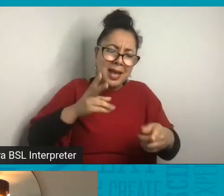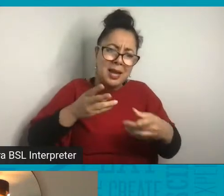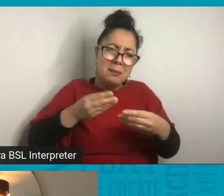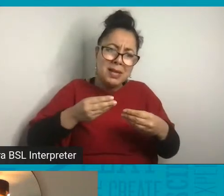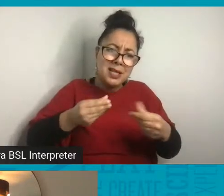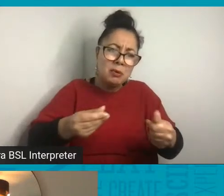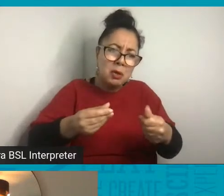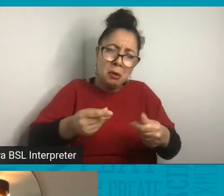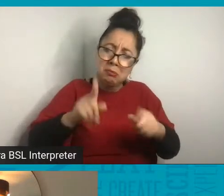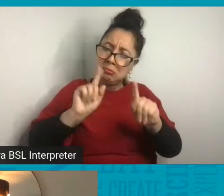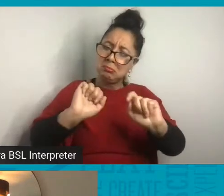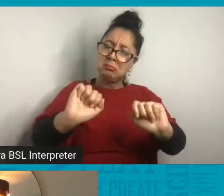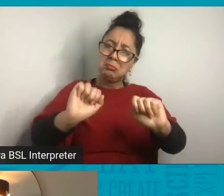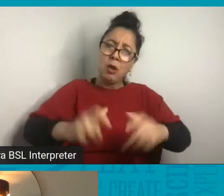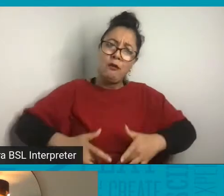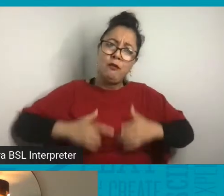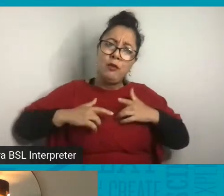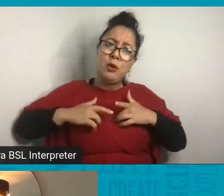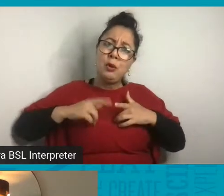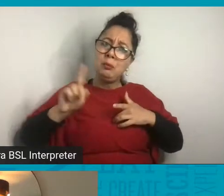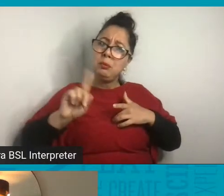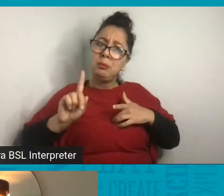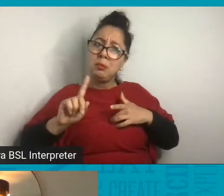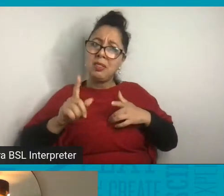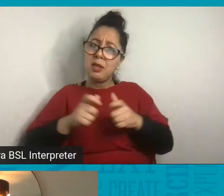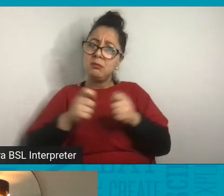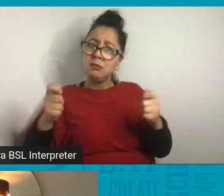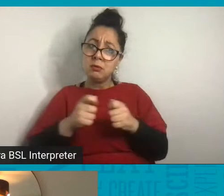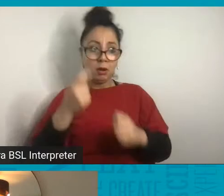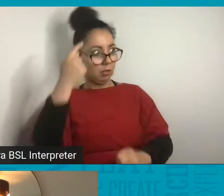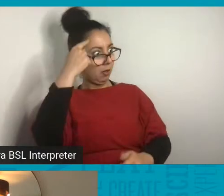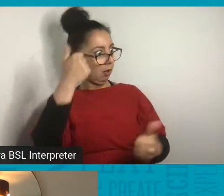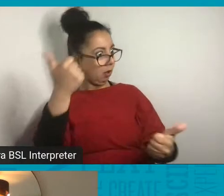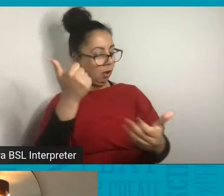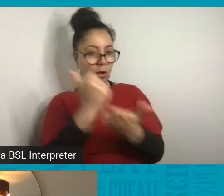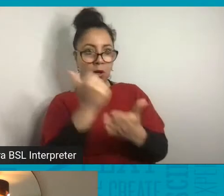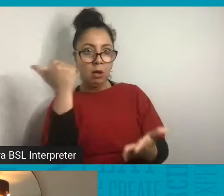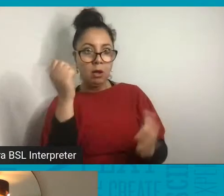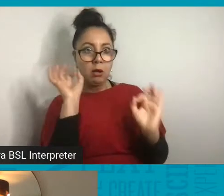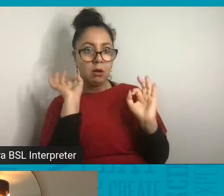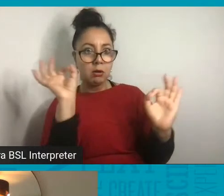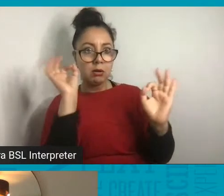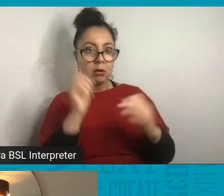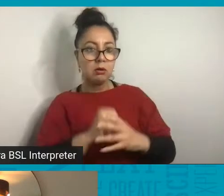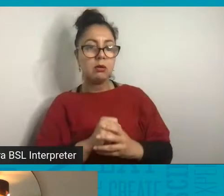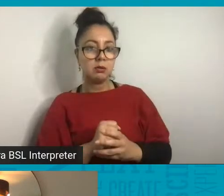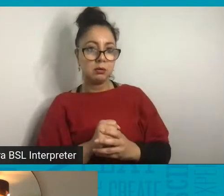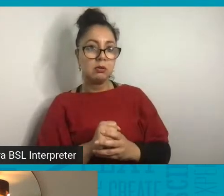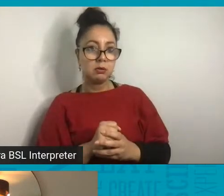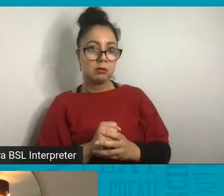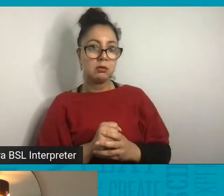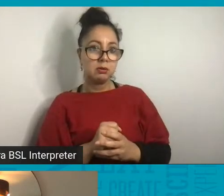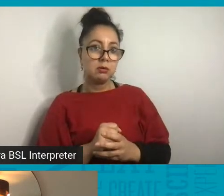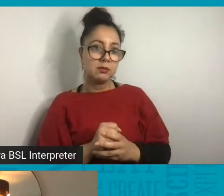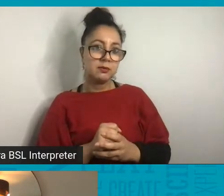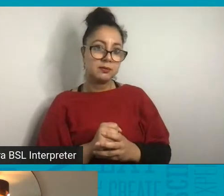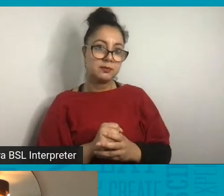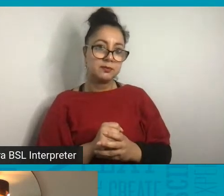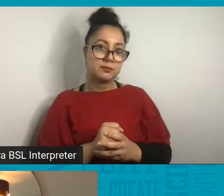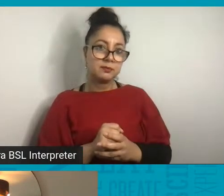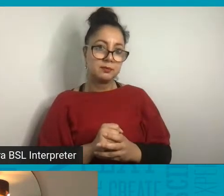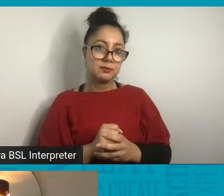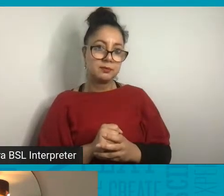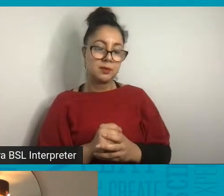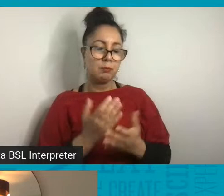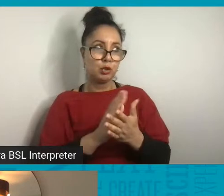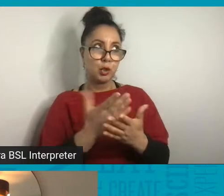using magazines? I think that's great. As you, yeah, as I don't know if I said it or not